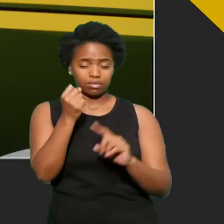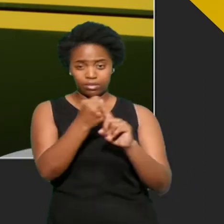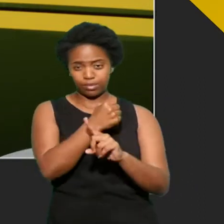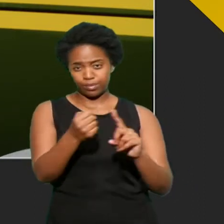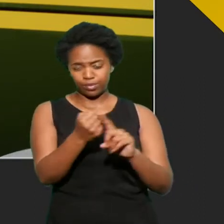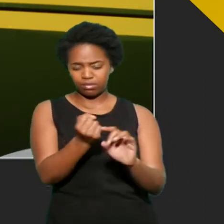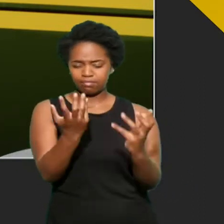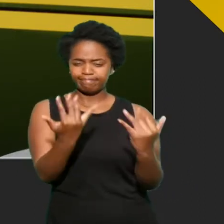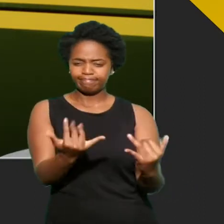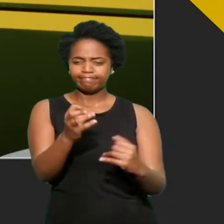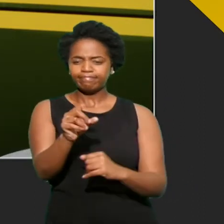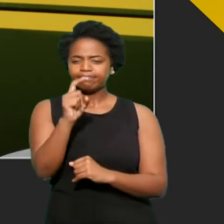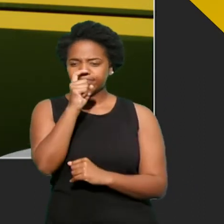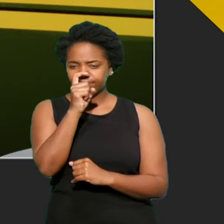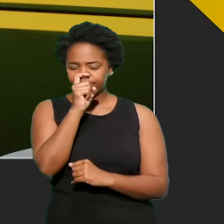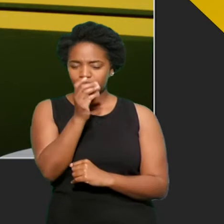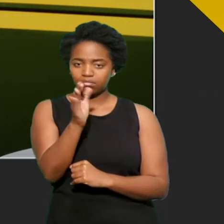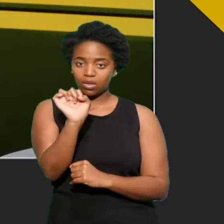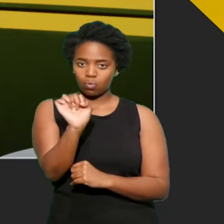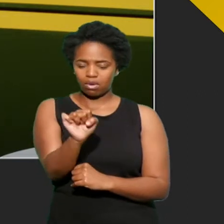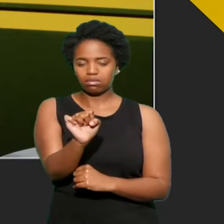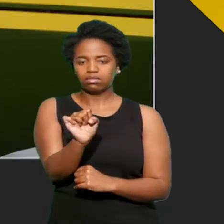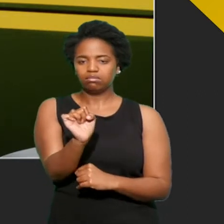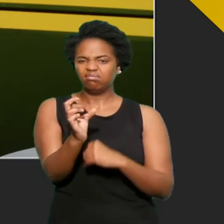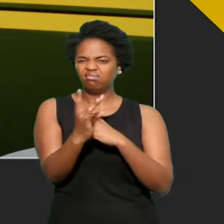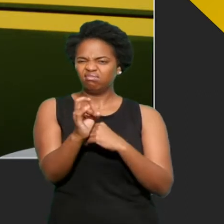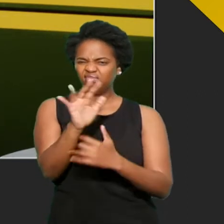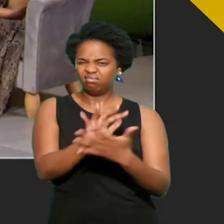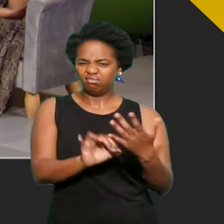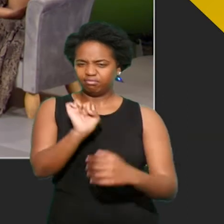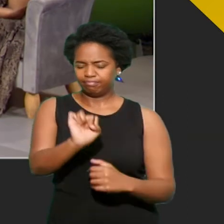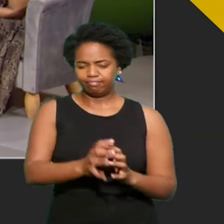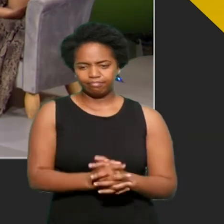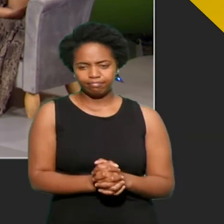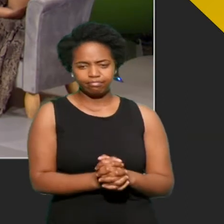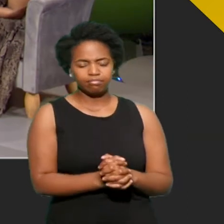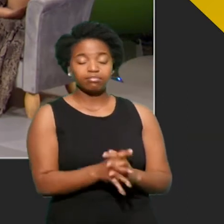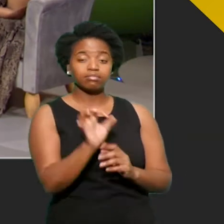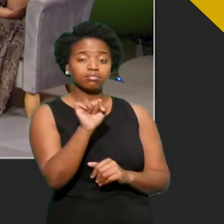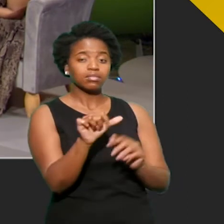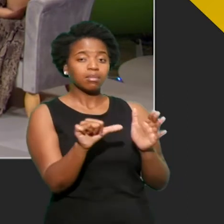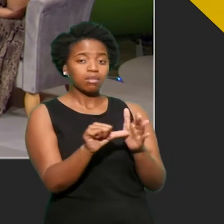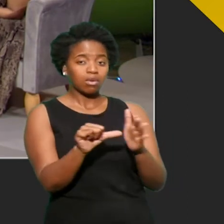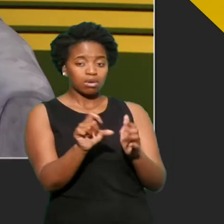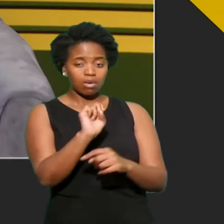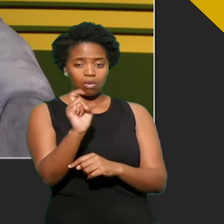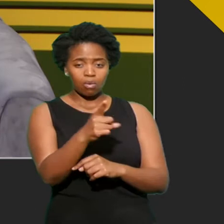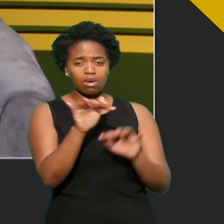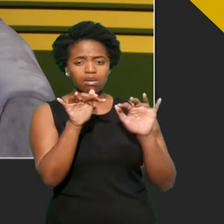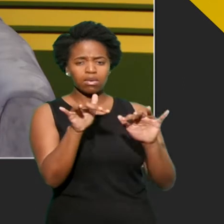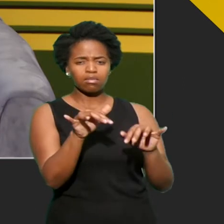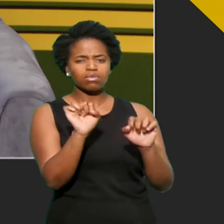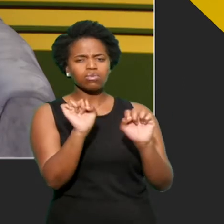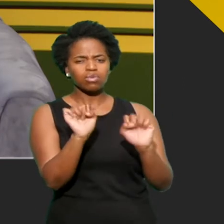Sithole ithubu lamhlanje sihlale nosisi naye ozosicela nje kancane about her story. Yes, Melody, I think it's also important to remind everybody that we are taking